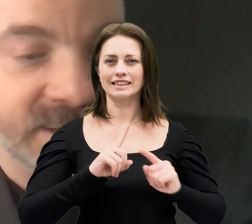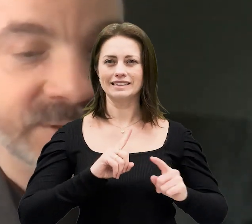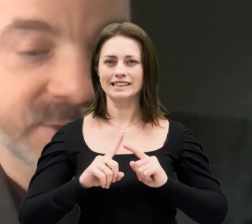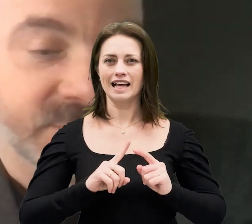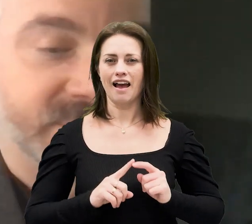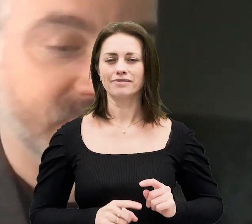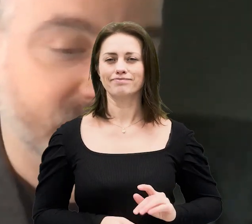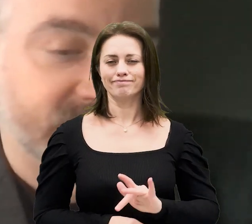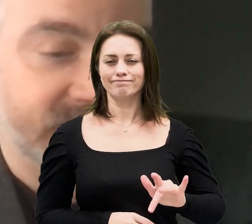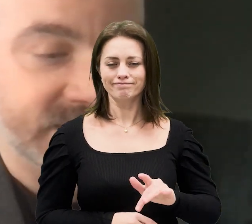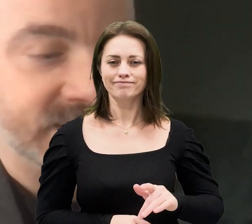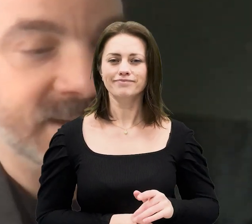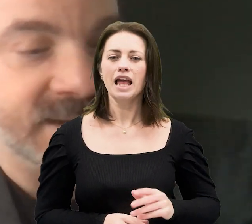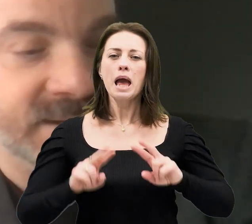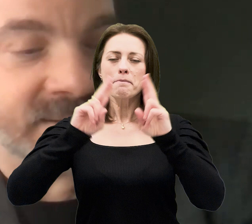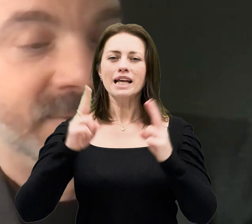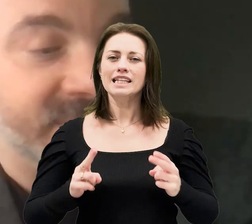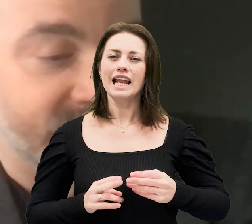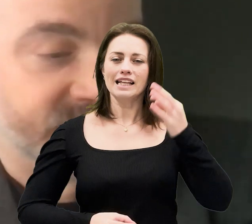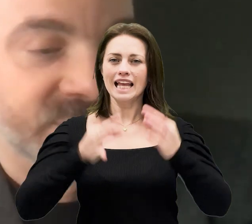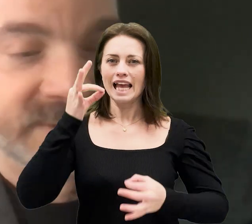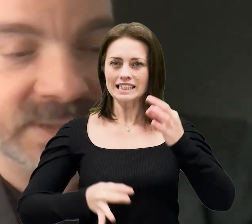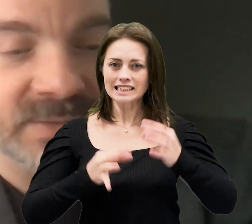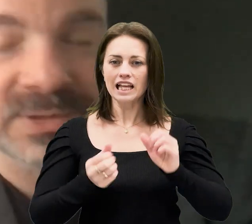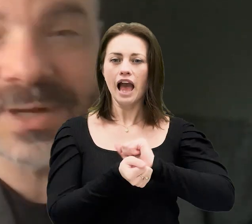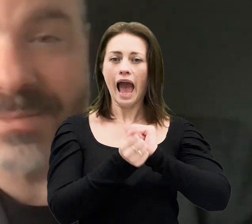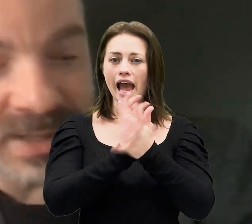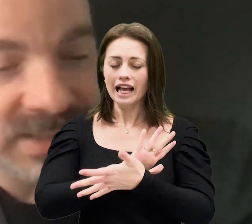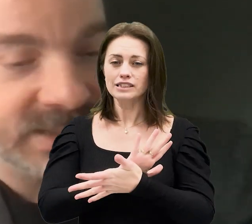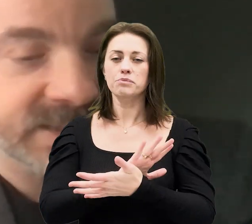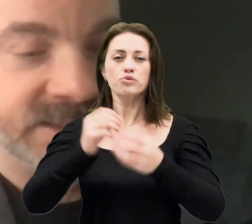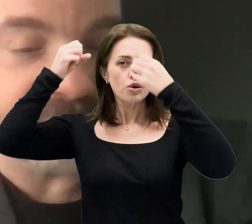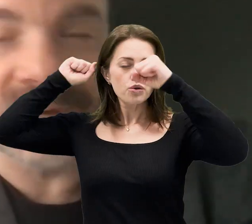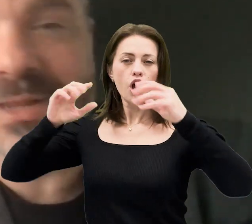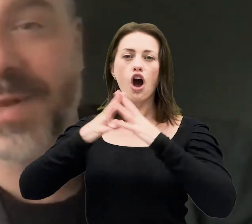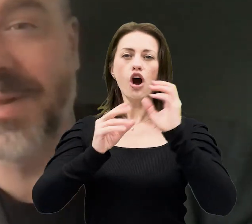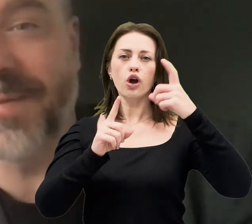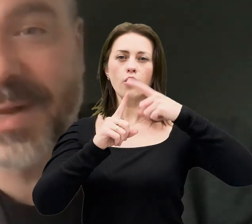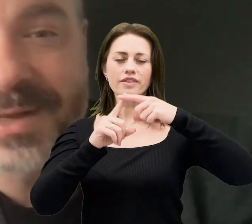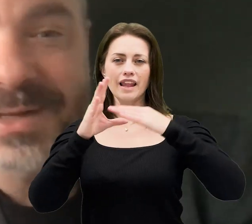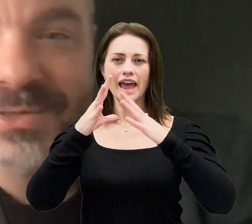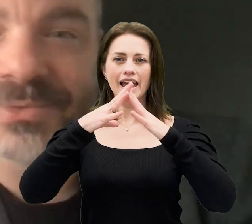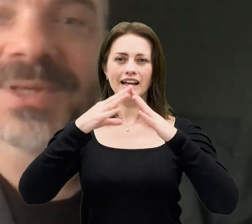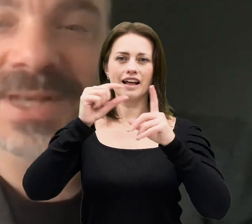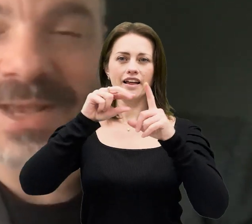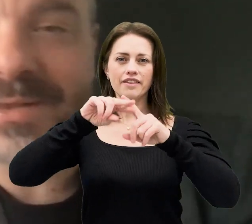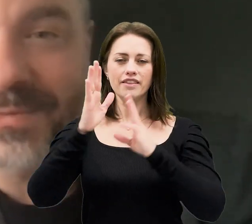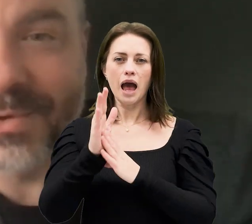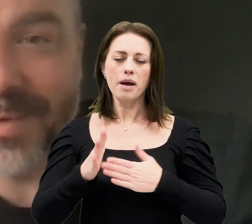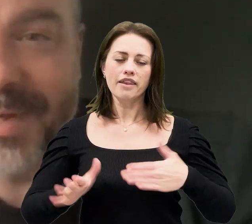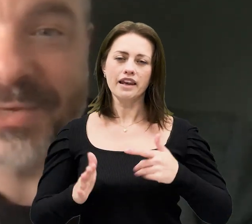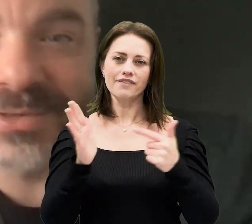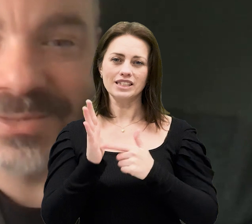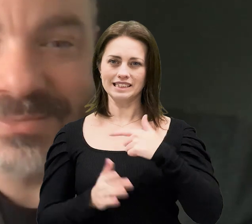the International Institute of Social Studies of Erasmus University Rotterdam since January 2020. So Sri,